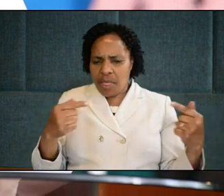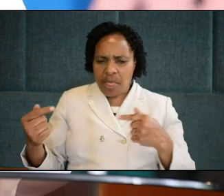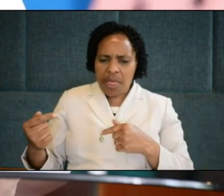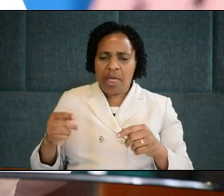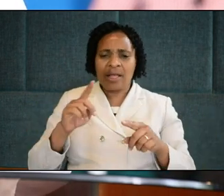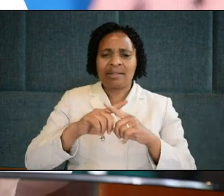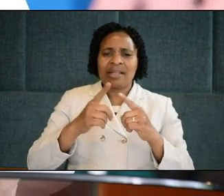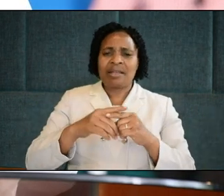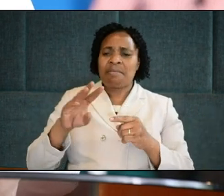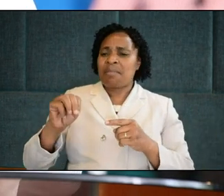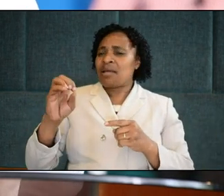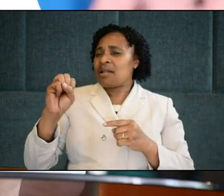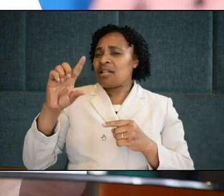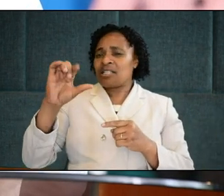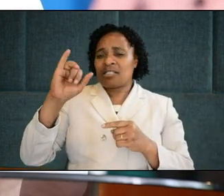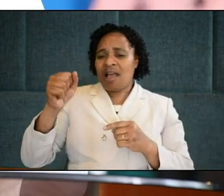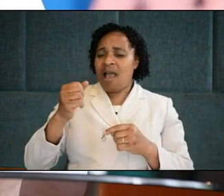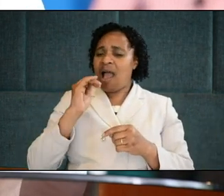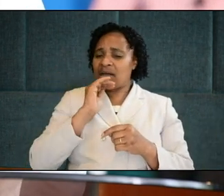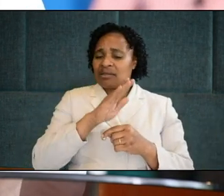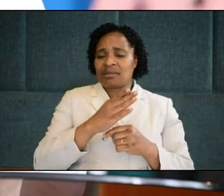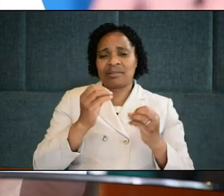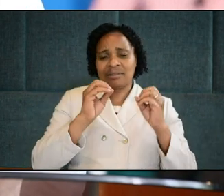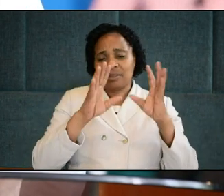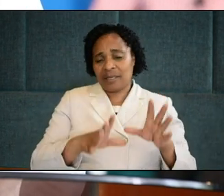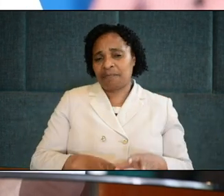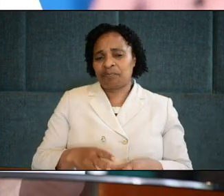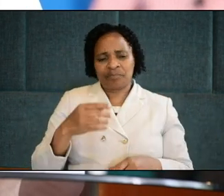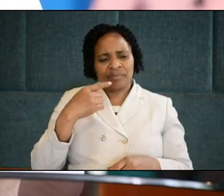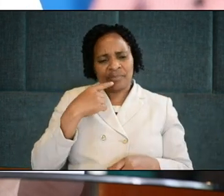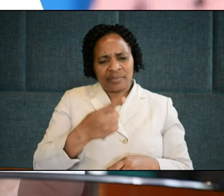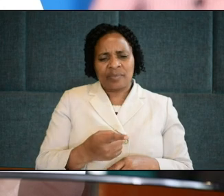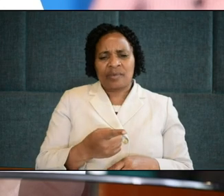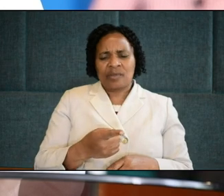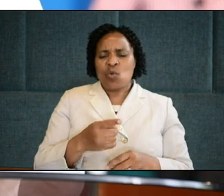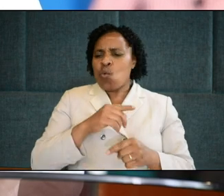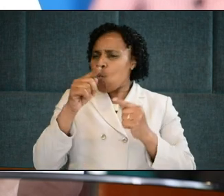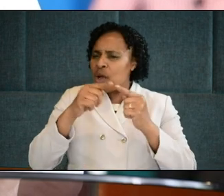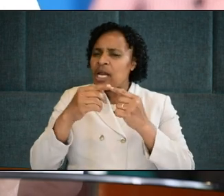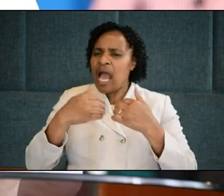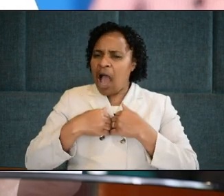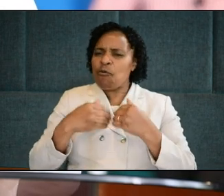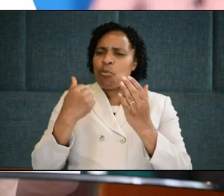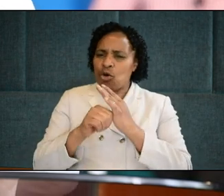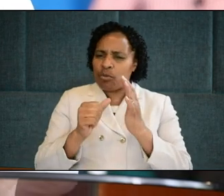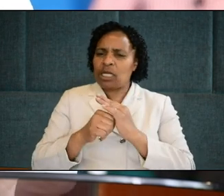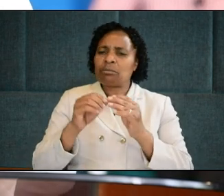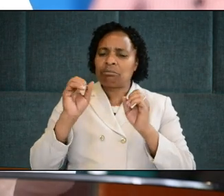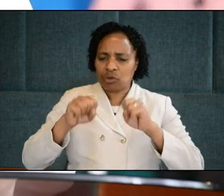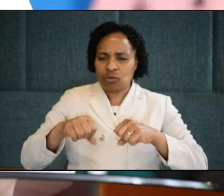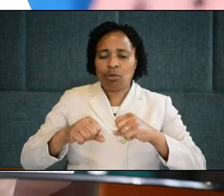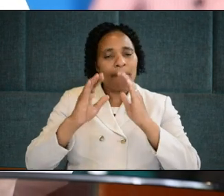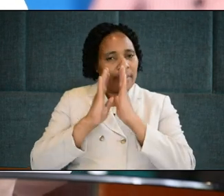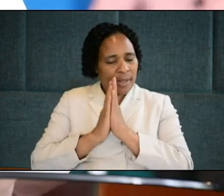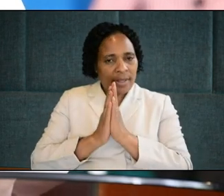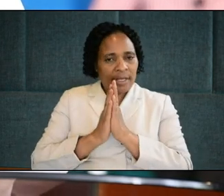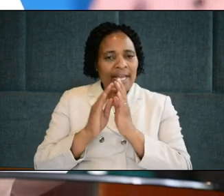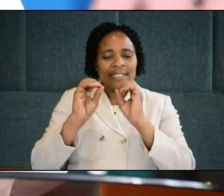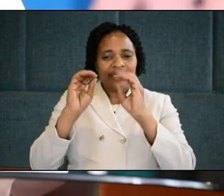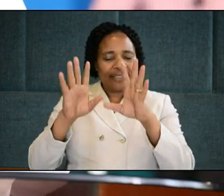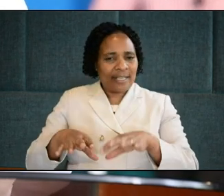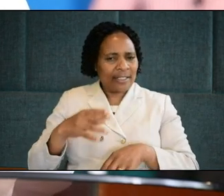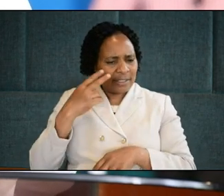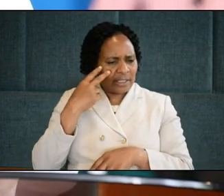hand. "Teacher, you told us that when we have problems, we can pray," she said. The teacher